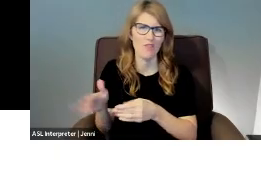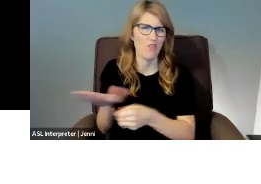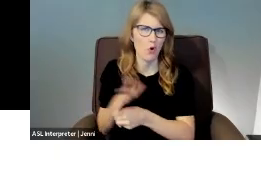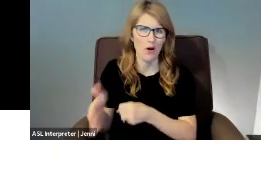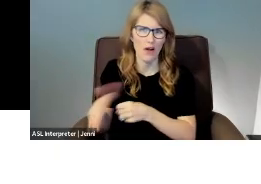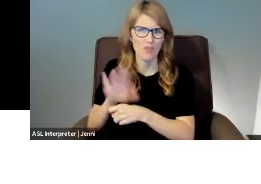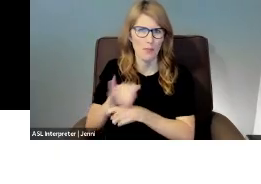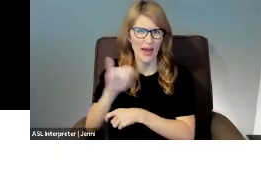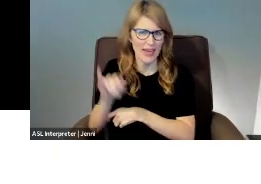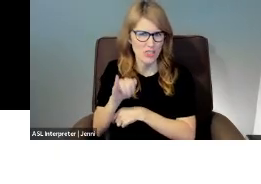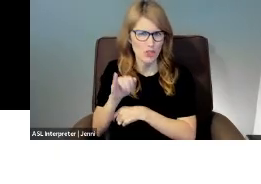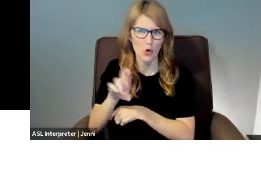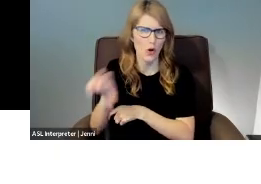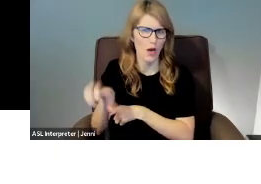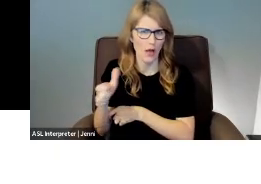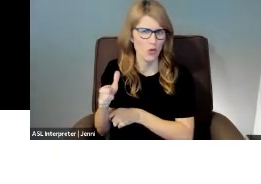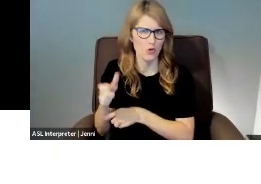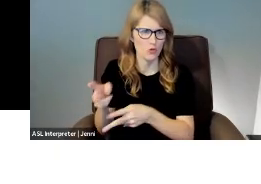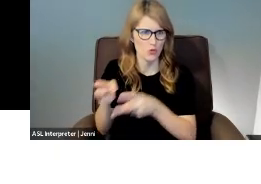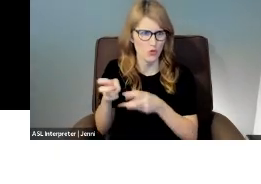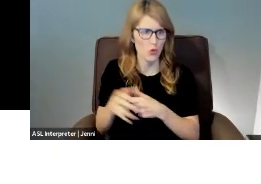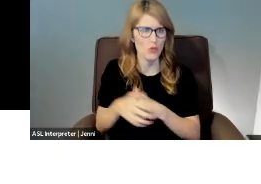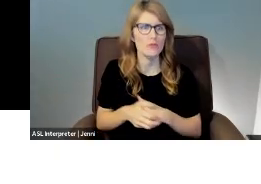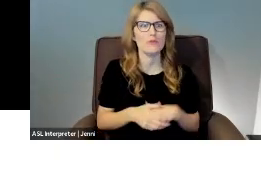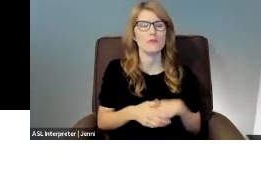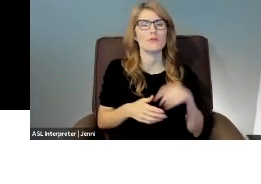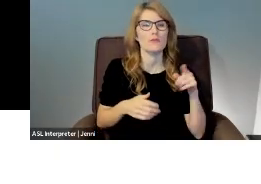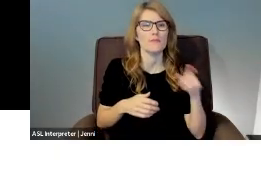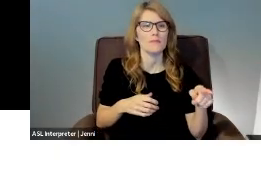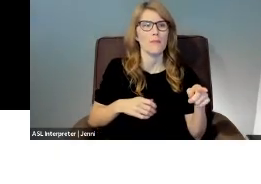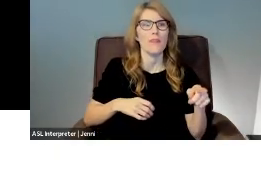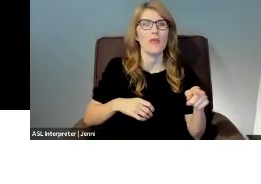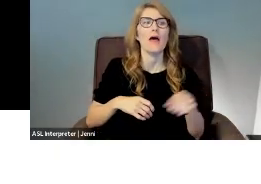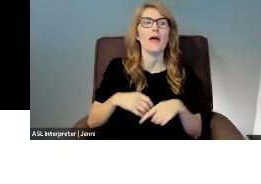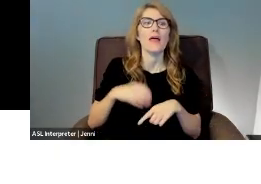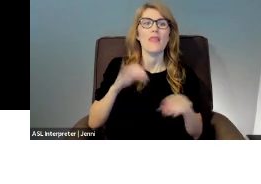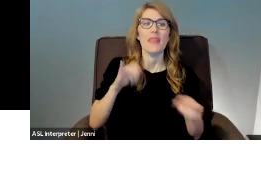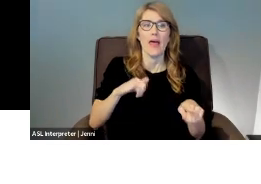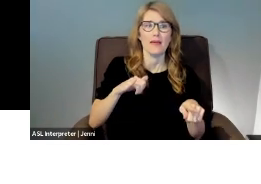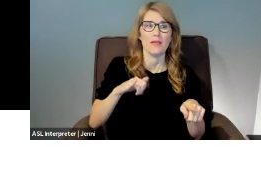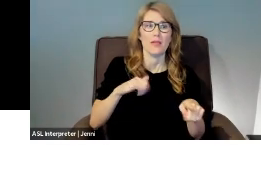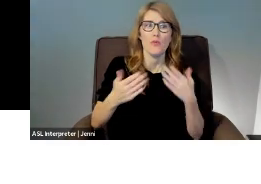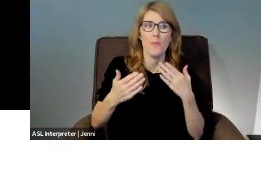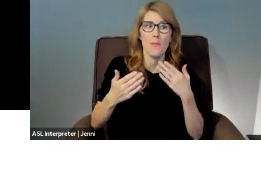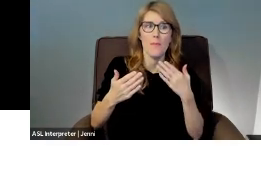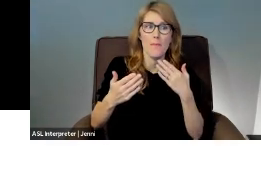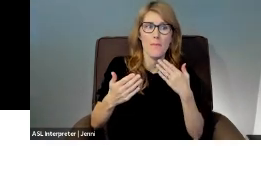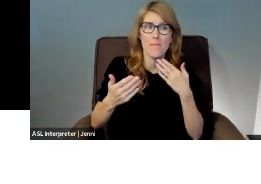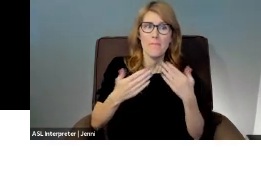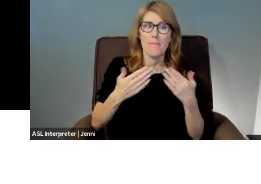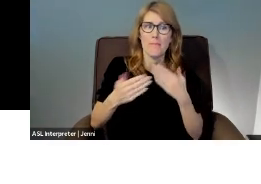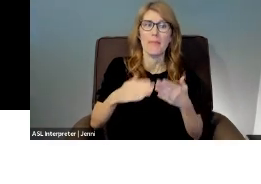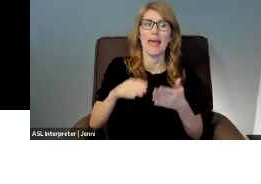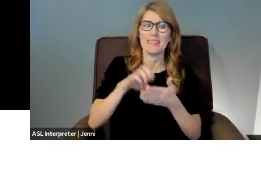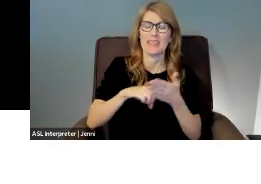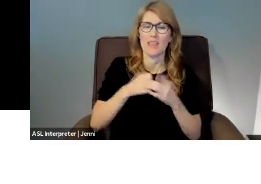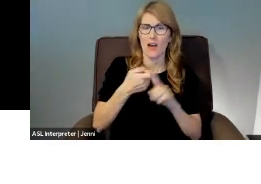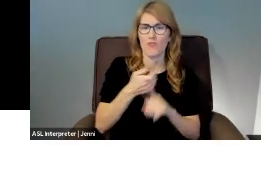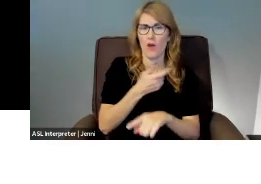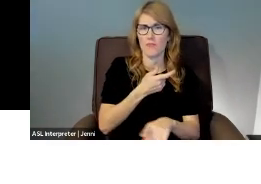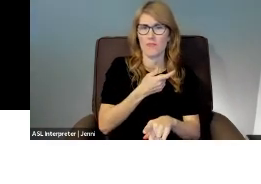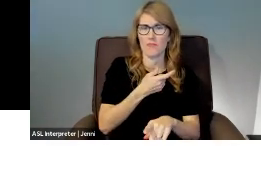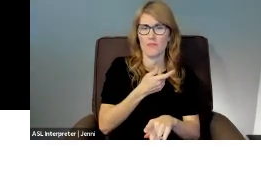insurance coverages on home or properties may be deducted from the eligible loan amount. And on this slide, it shows